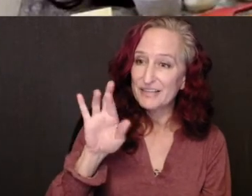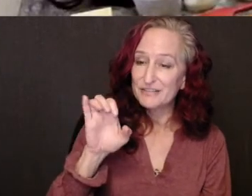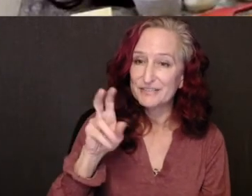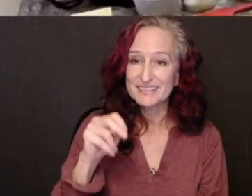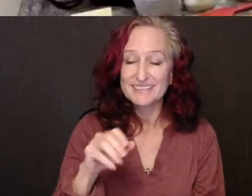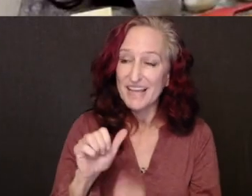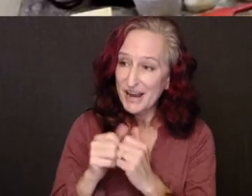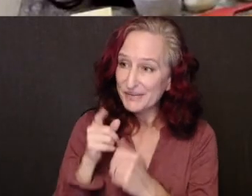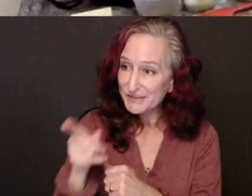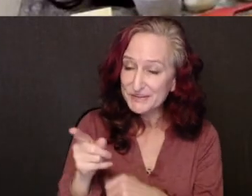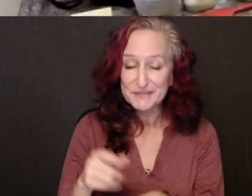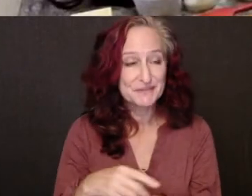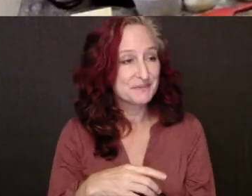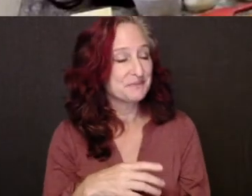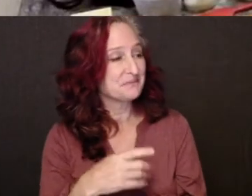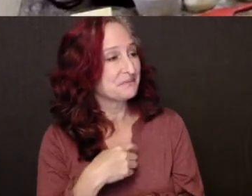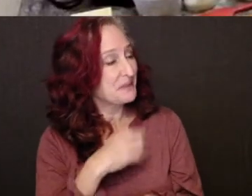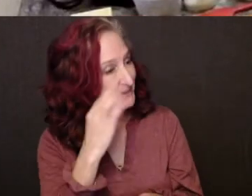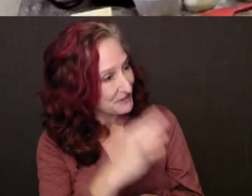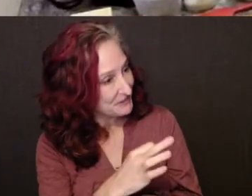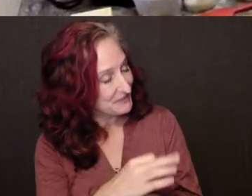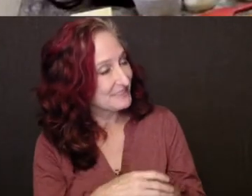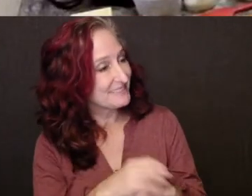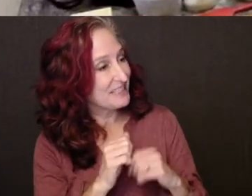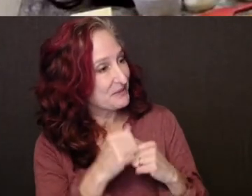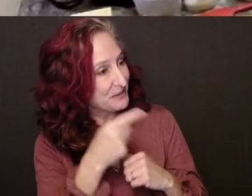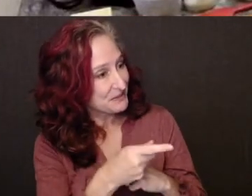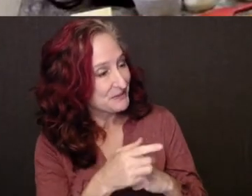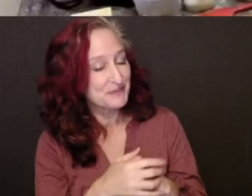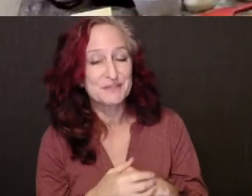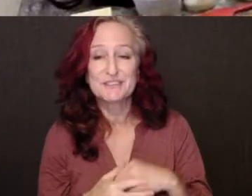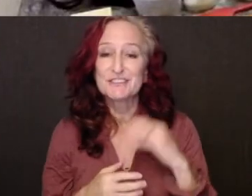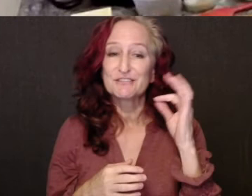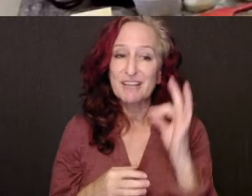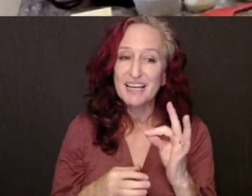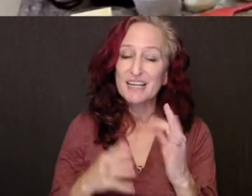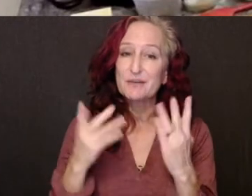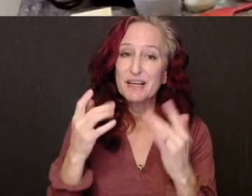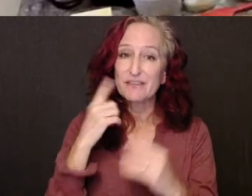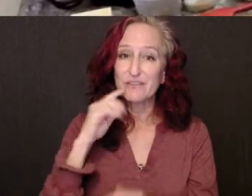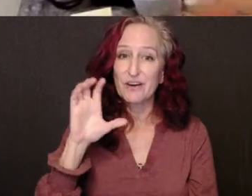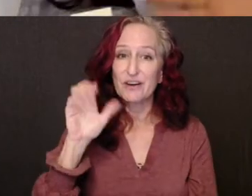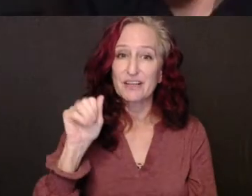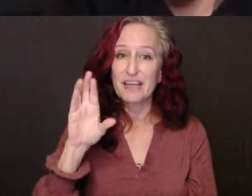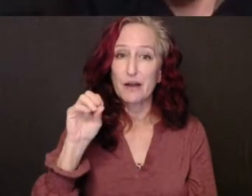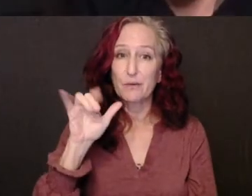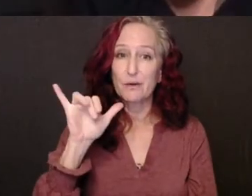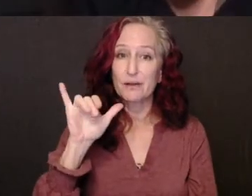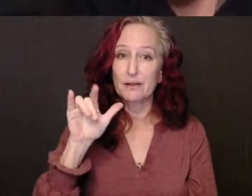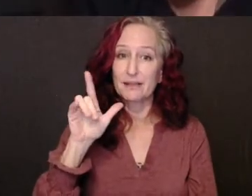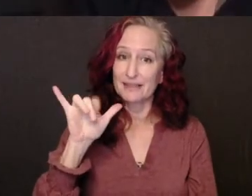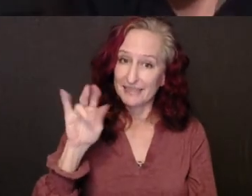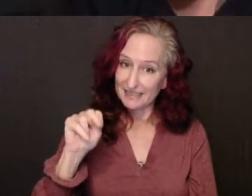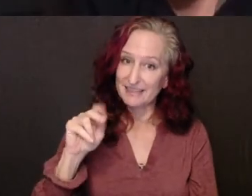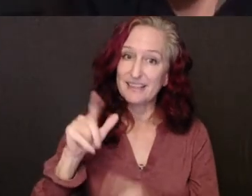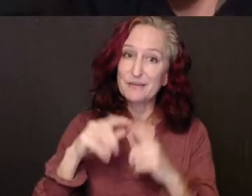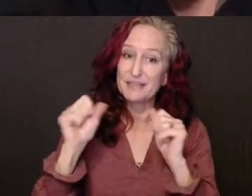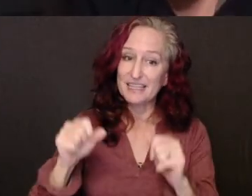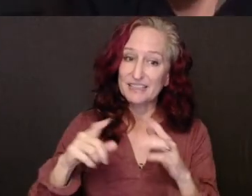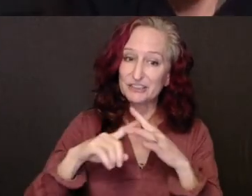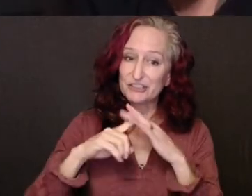great Sunday and that you have a great week as well. And I will see you later. Hi, Laren. How's it